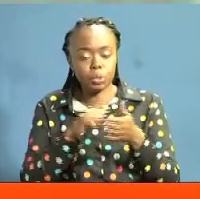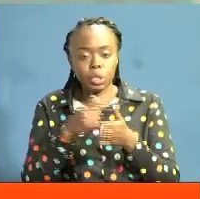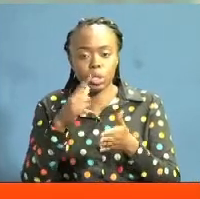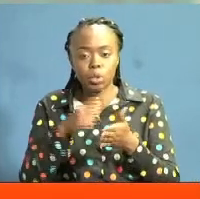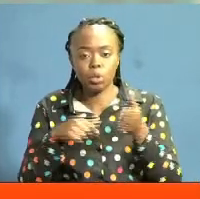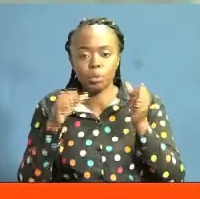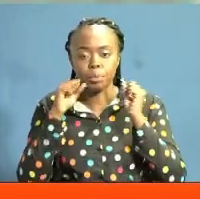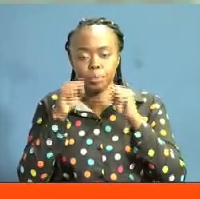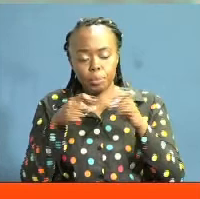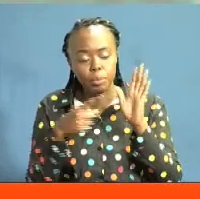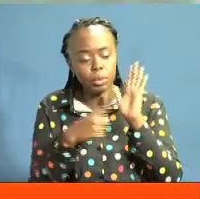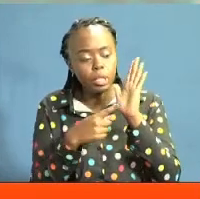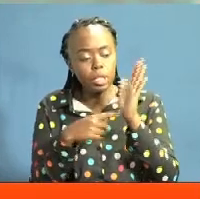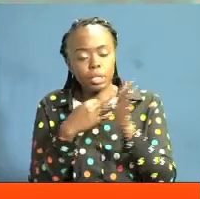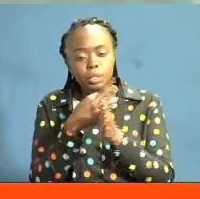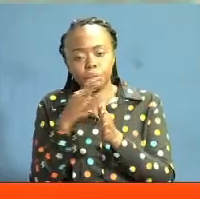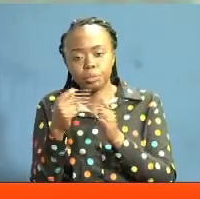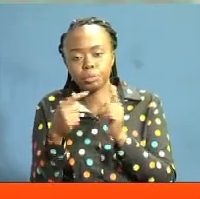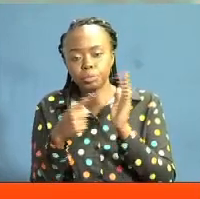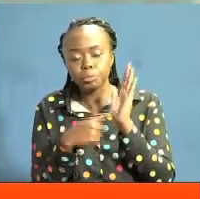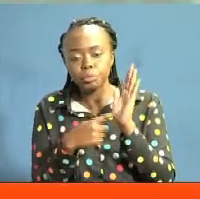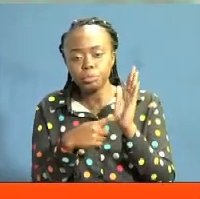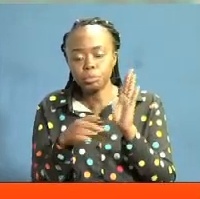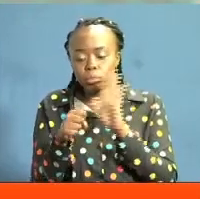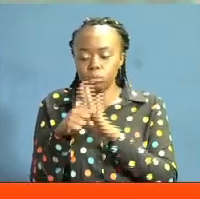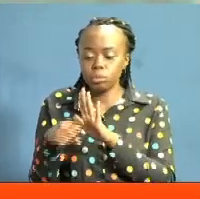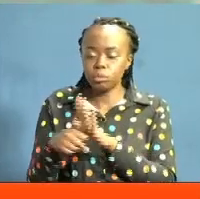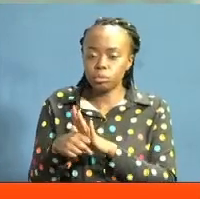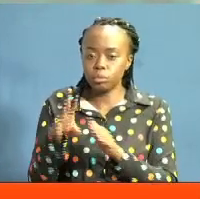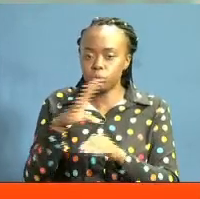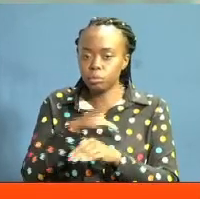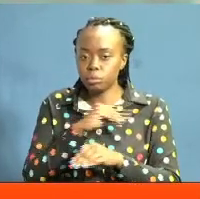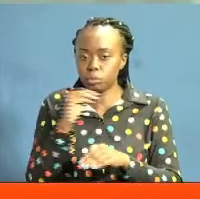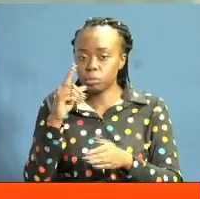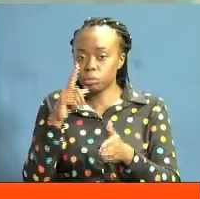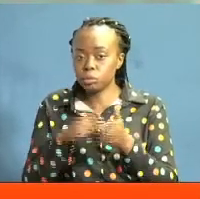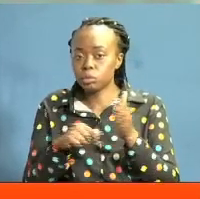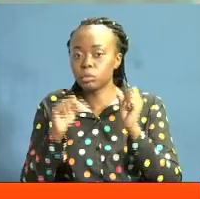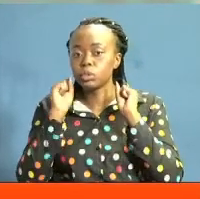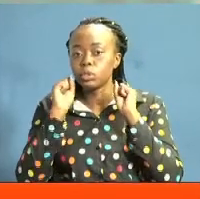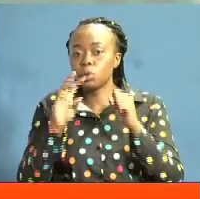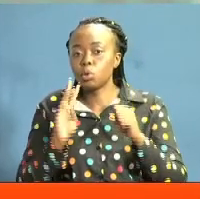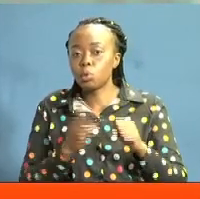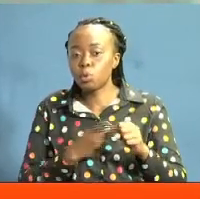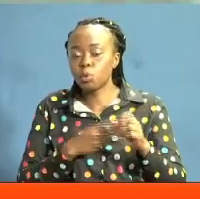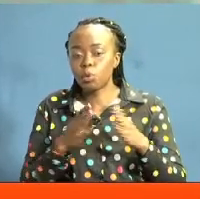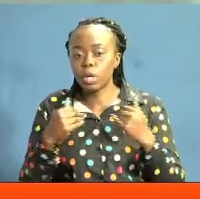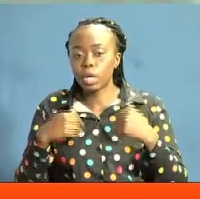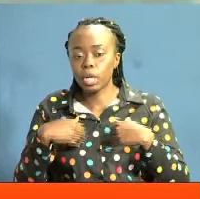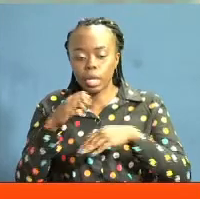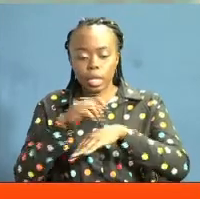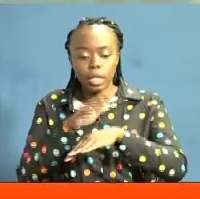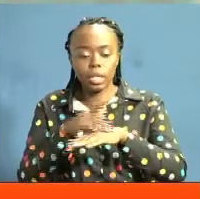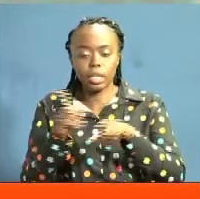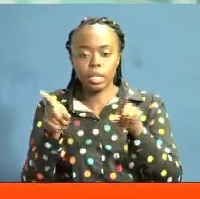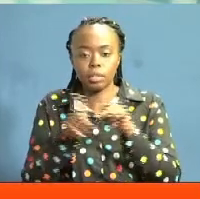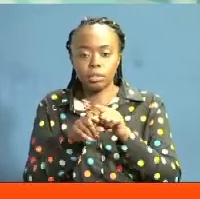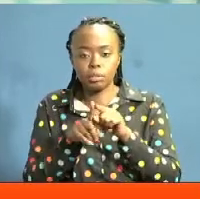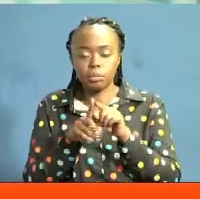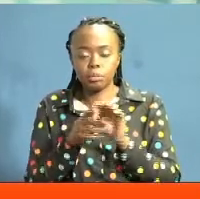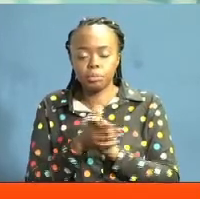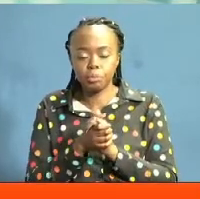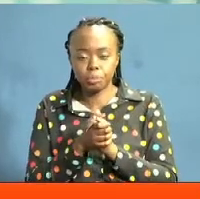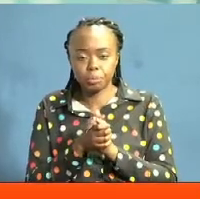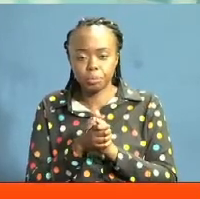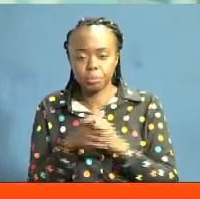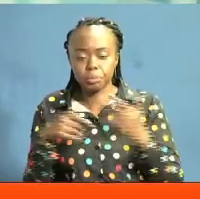the identifiers of signs of rejection, and what can we do to find counseling on the same? Let